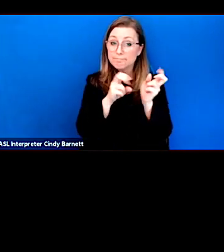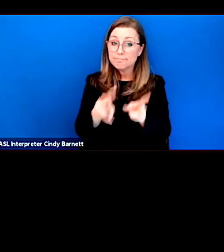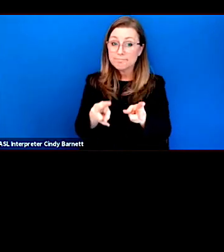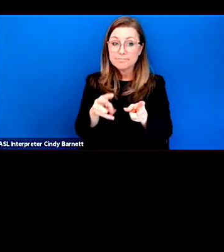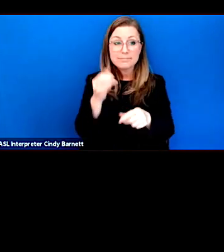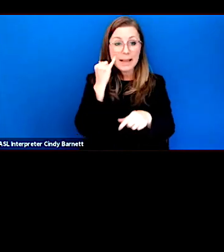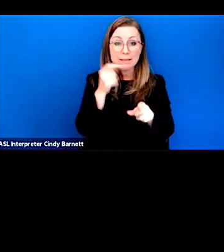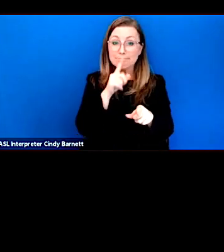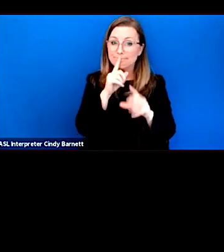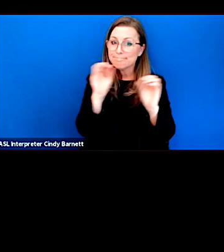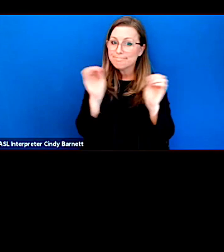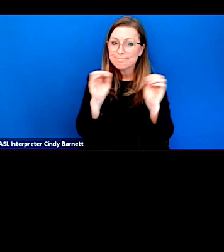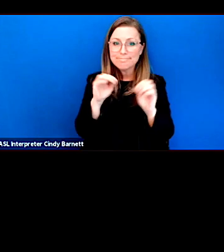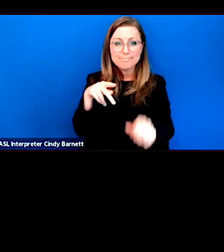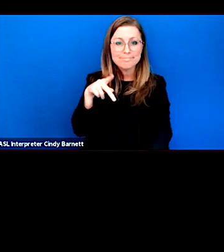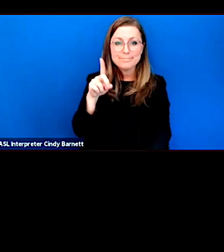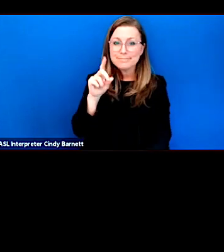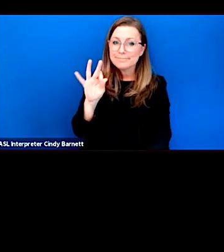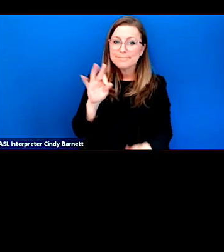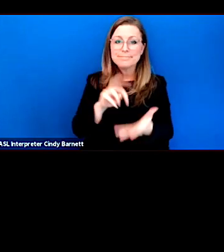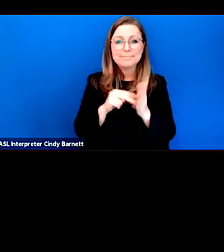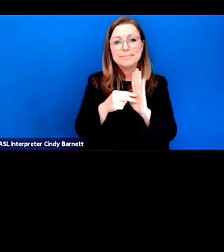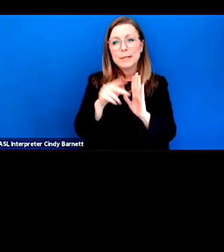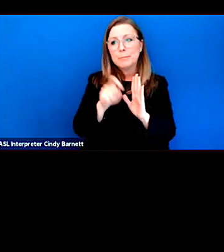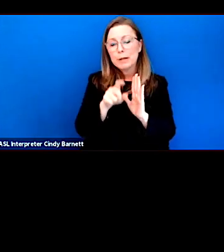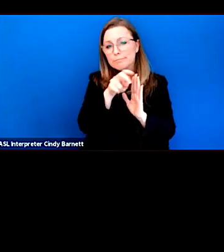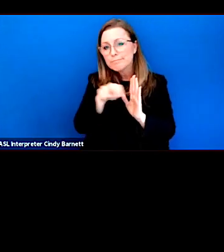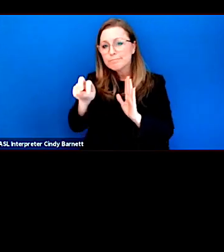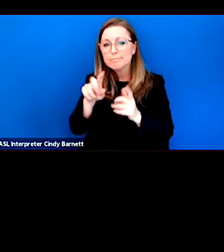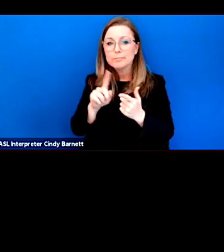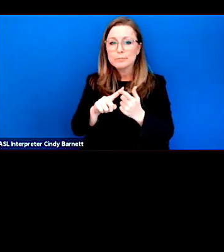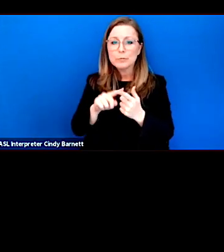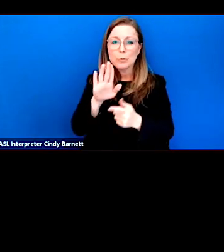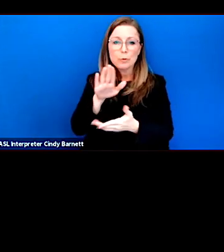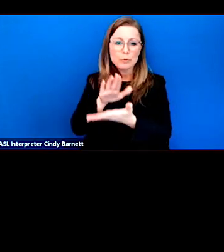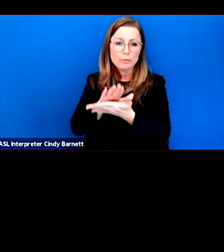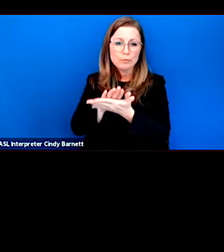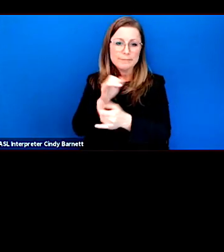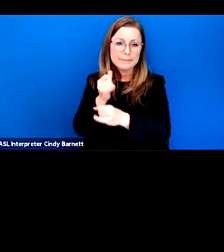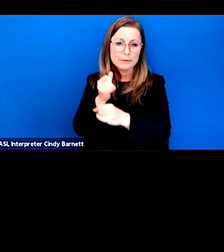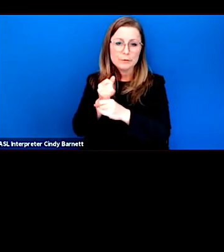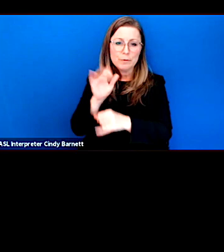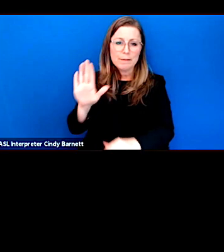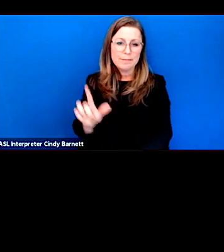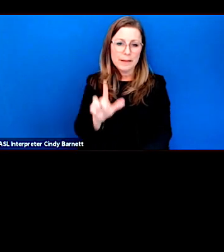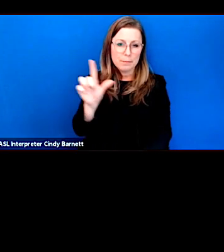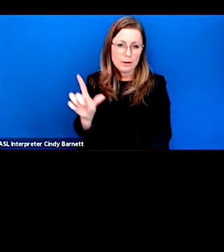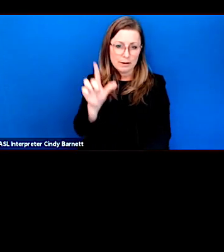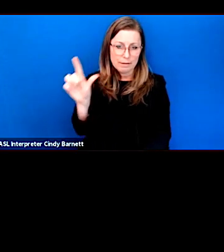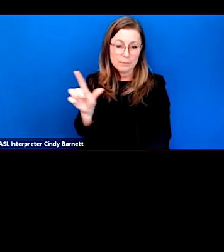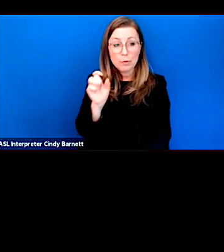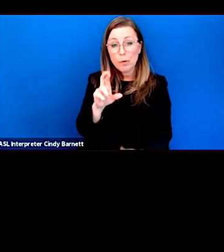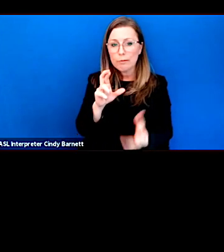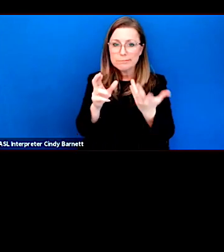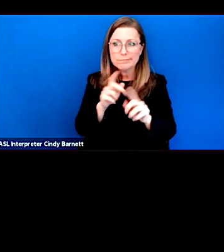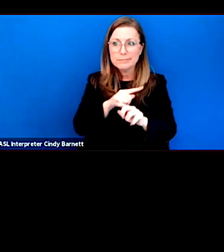them through your institution's library or using other strategies. You will go down the list of results and make